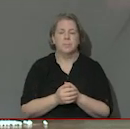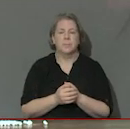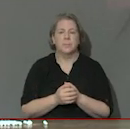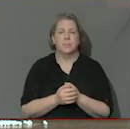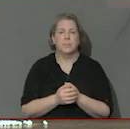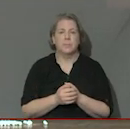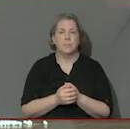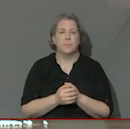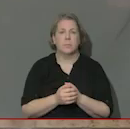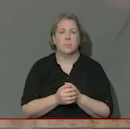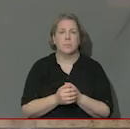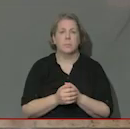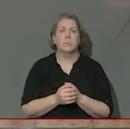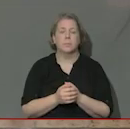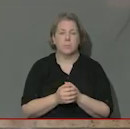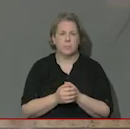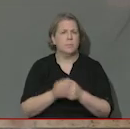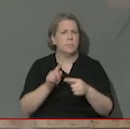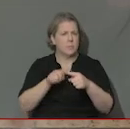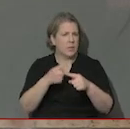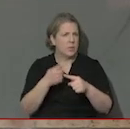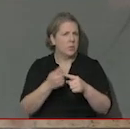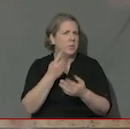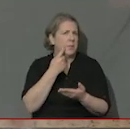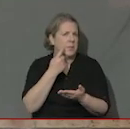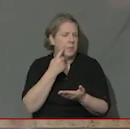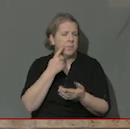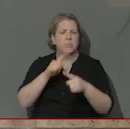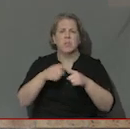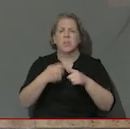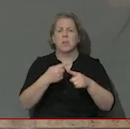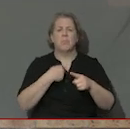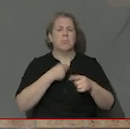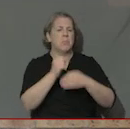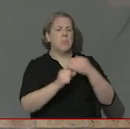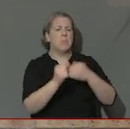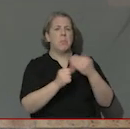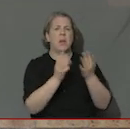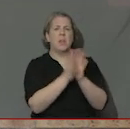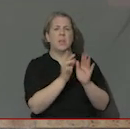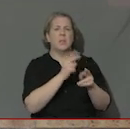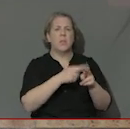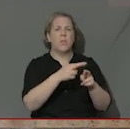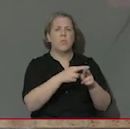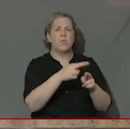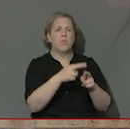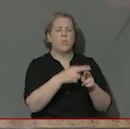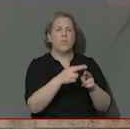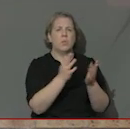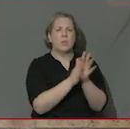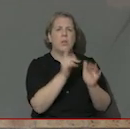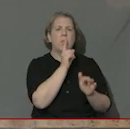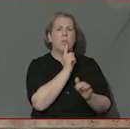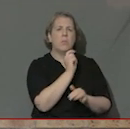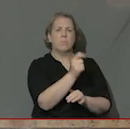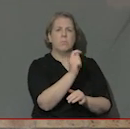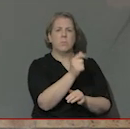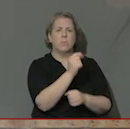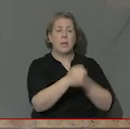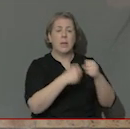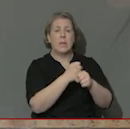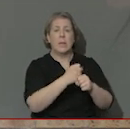Just a simple example. If I say to you my rent is 10,000 rand a month, what should my rent be at the end of the year?